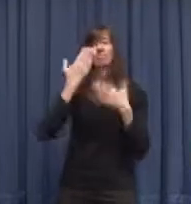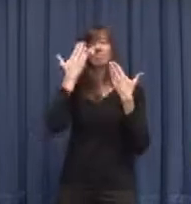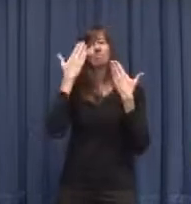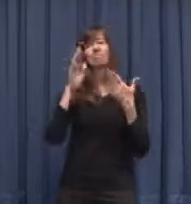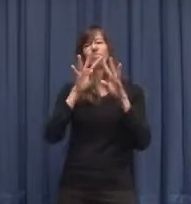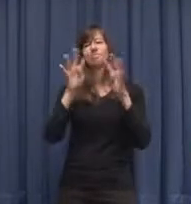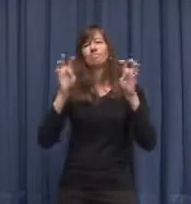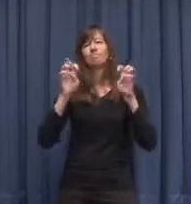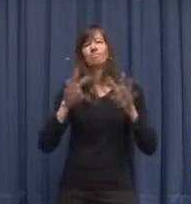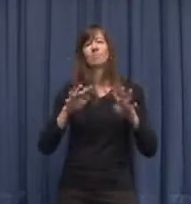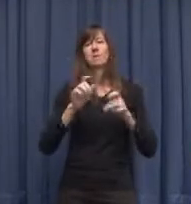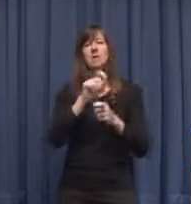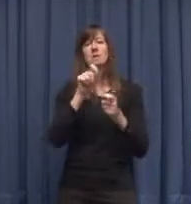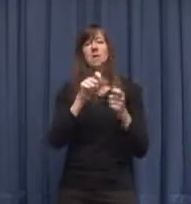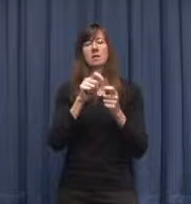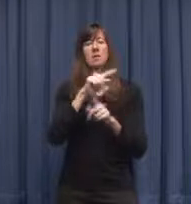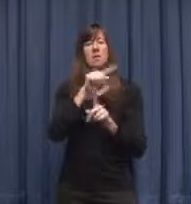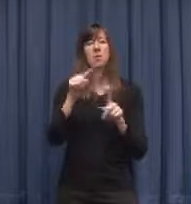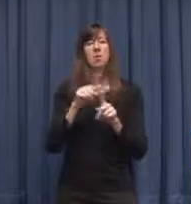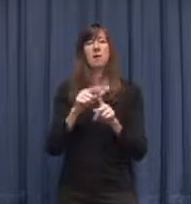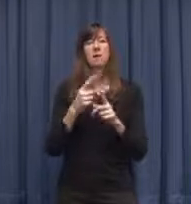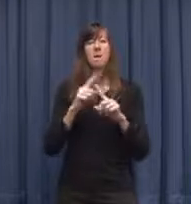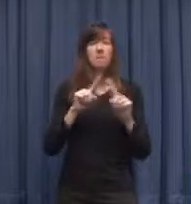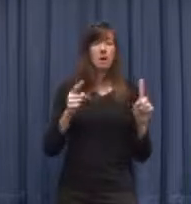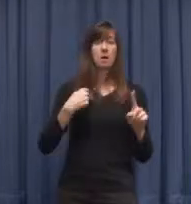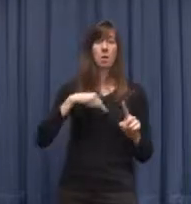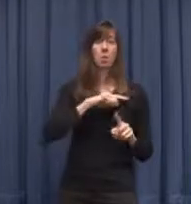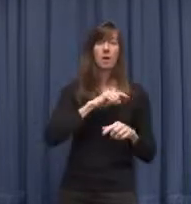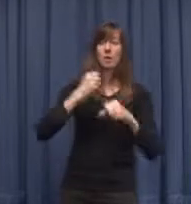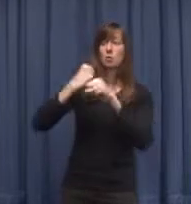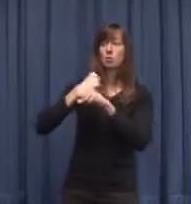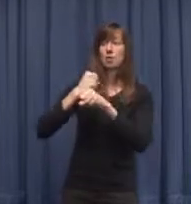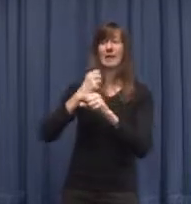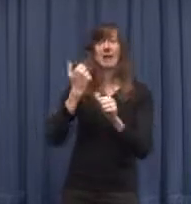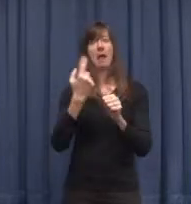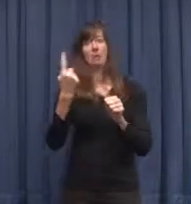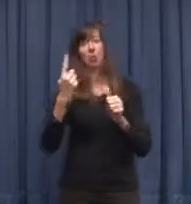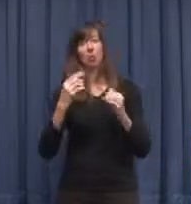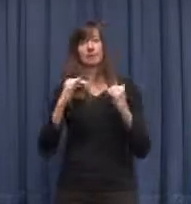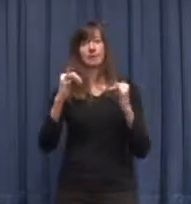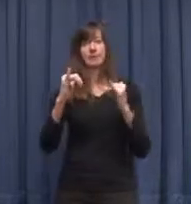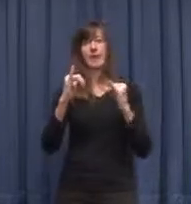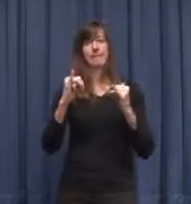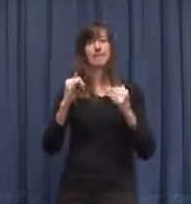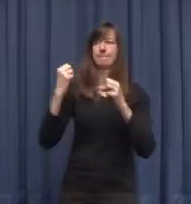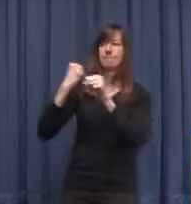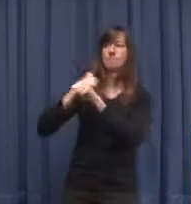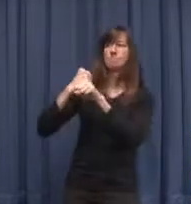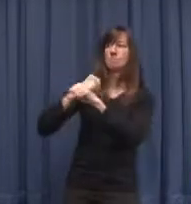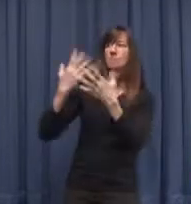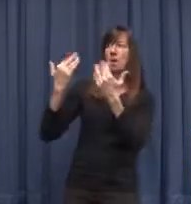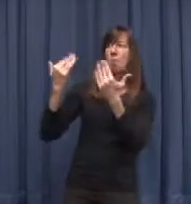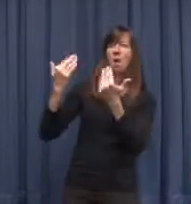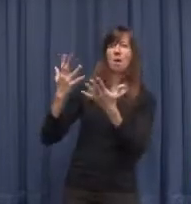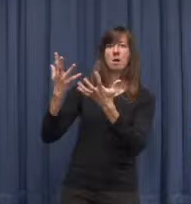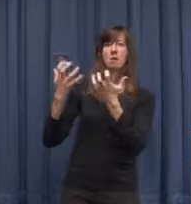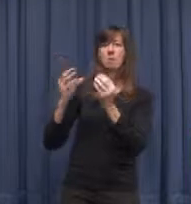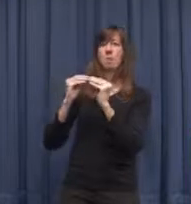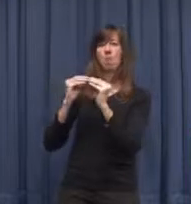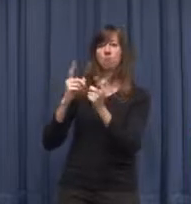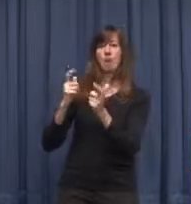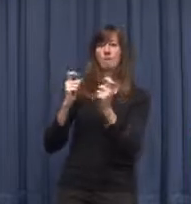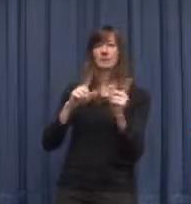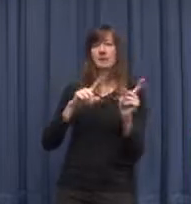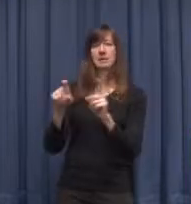know definitively, but know that we are pushing, and everyone's pushing, to get the rapid testing widely available as soon as possible.